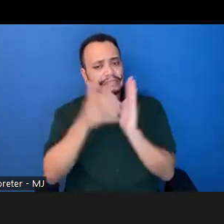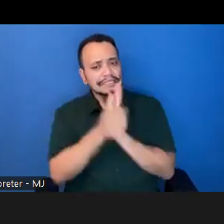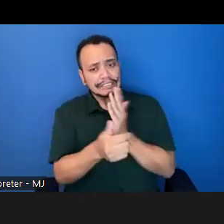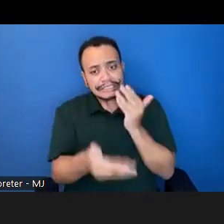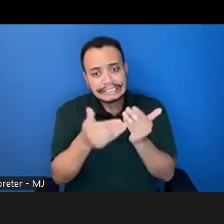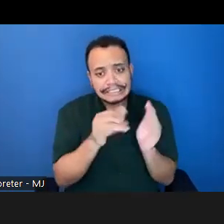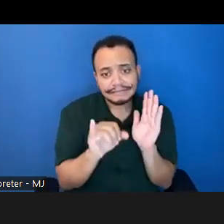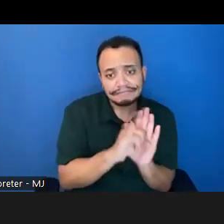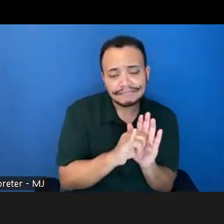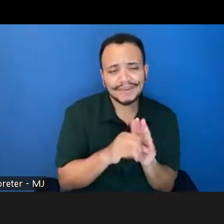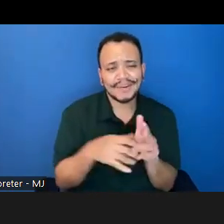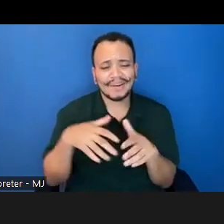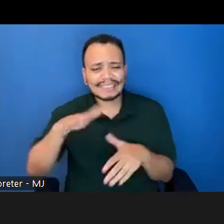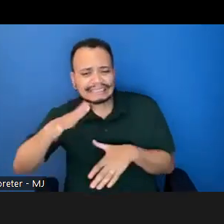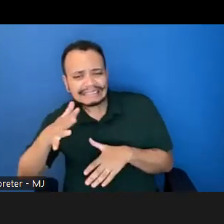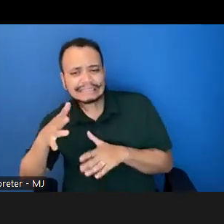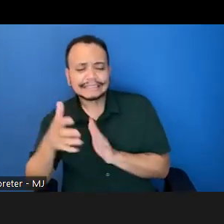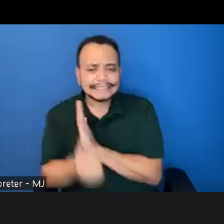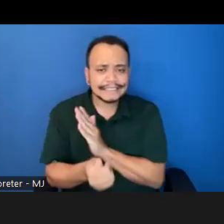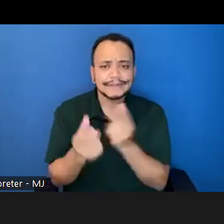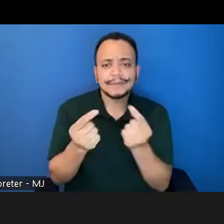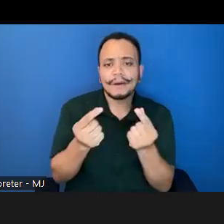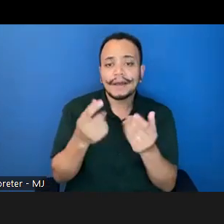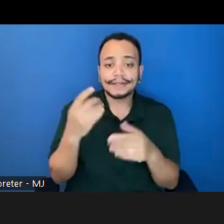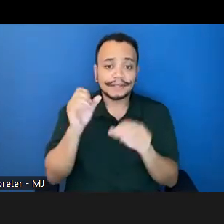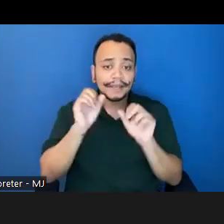anybody would like to raise their hand, we'd love to hear from you.